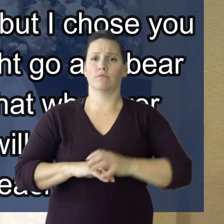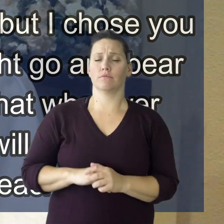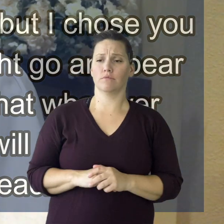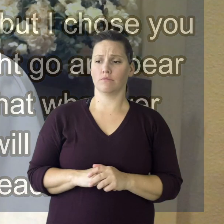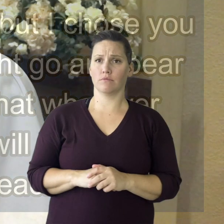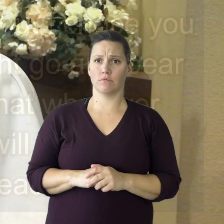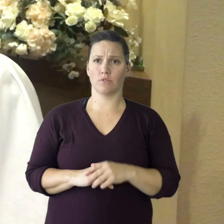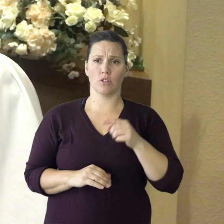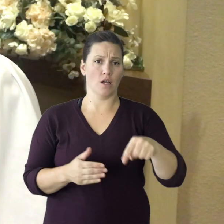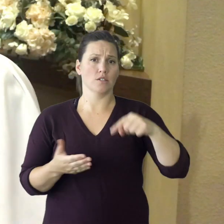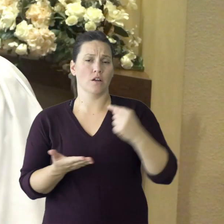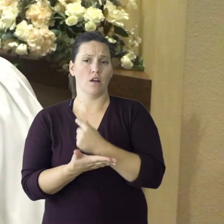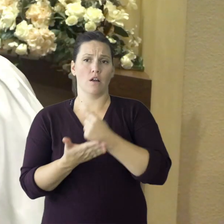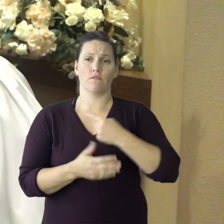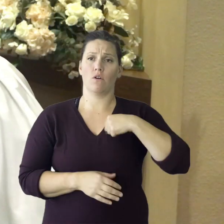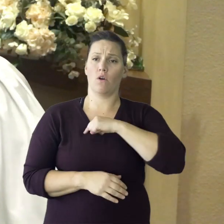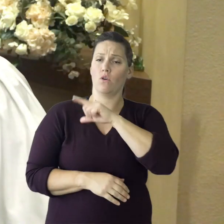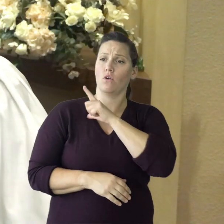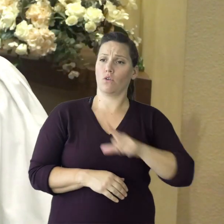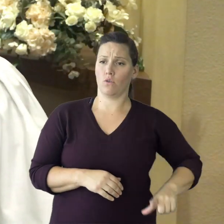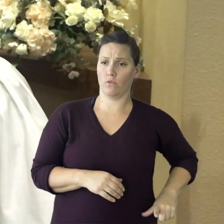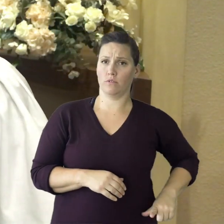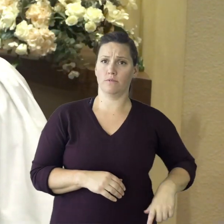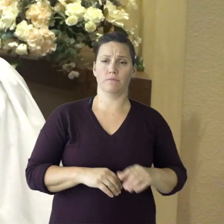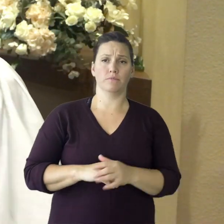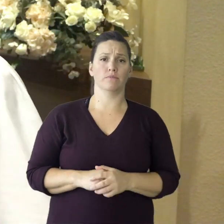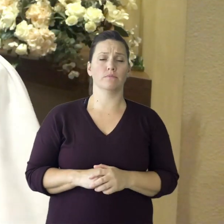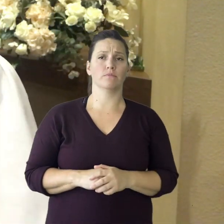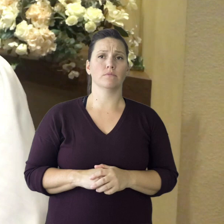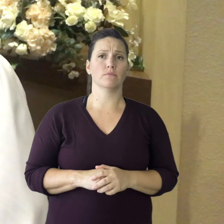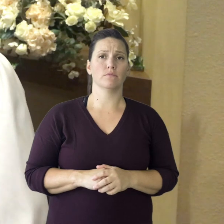other." This is the gospel of our Lord.